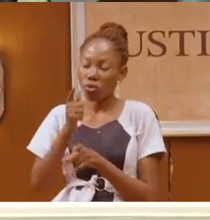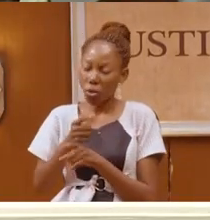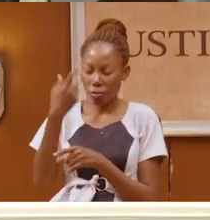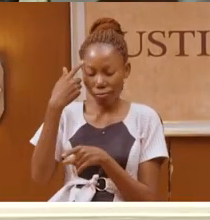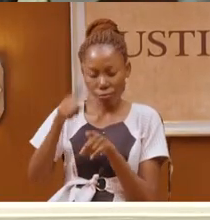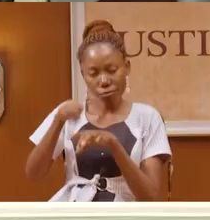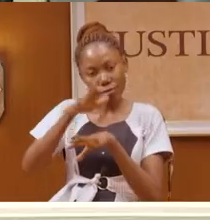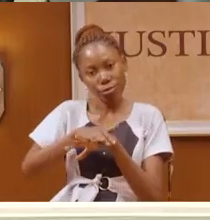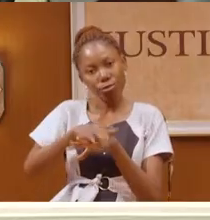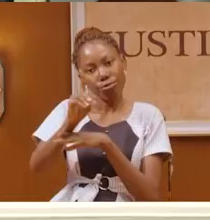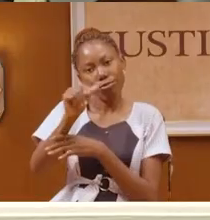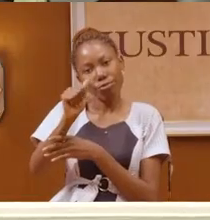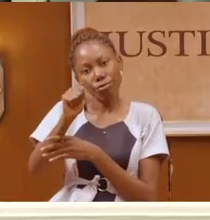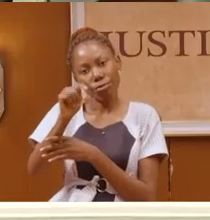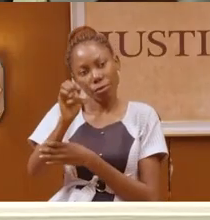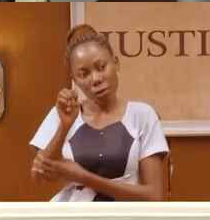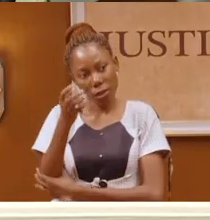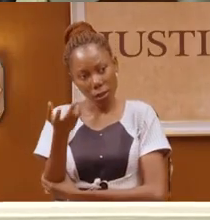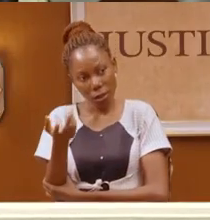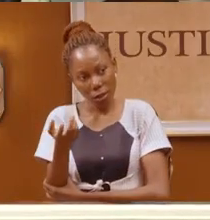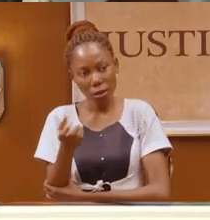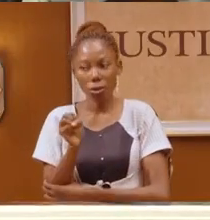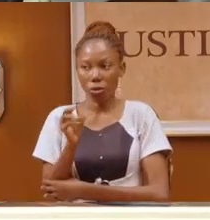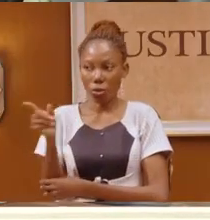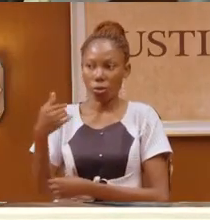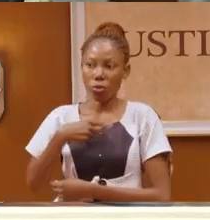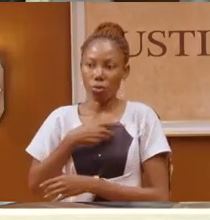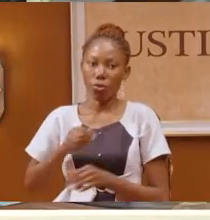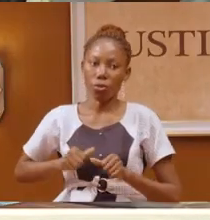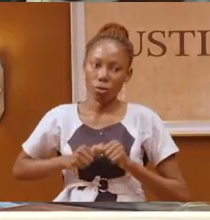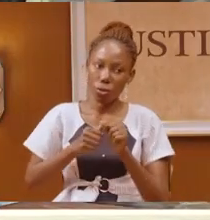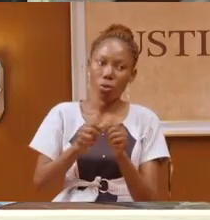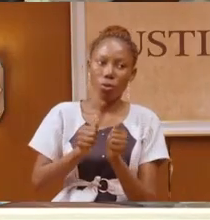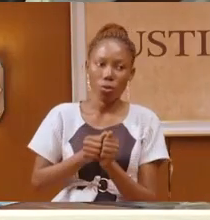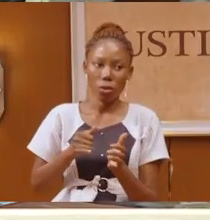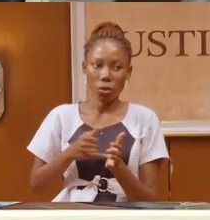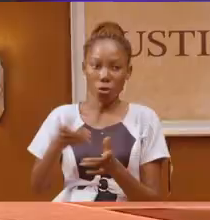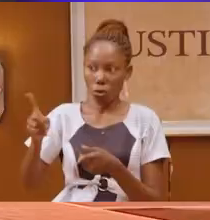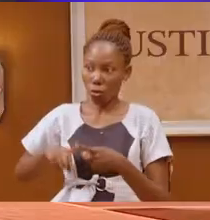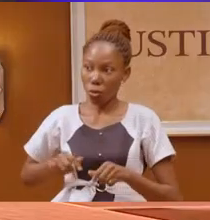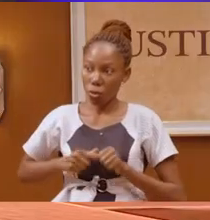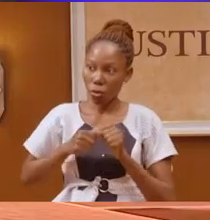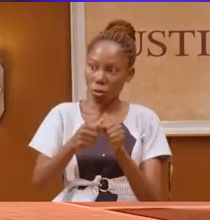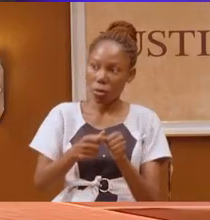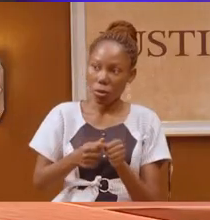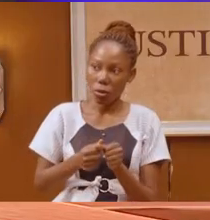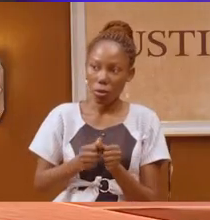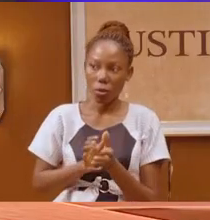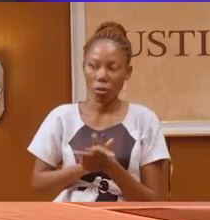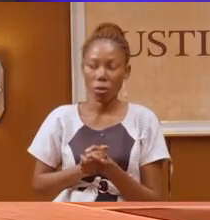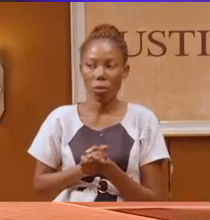adjourned. But because she's not here, I'm going to strike out the case. Do you understand me? Yes, ma'am. Or you still want to talk?